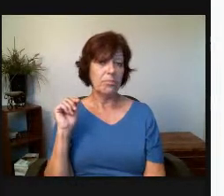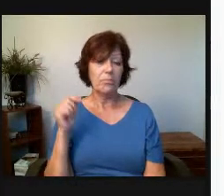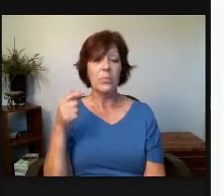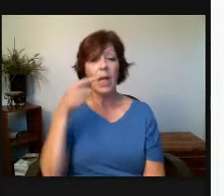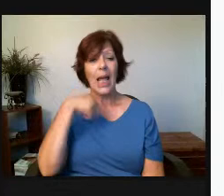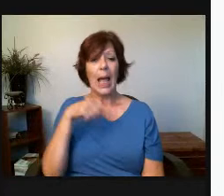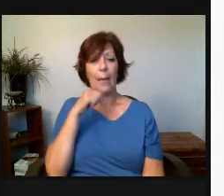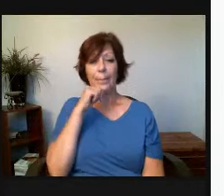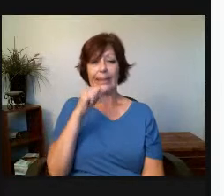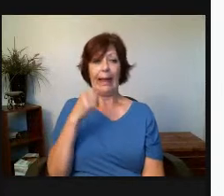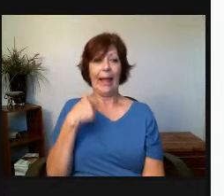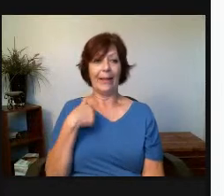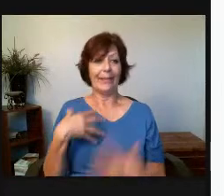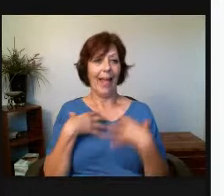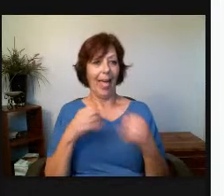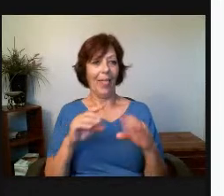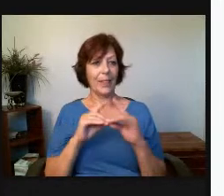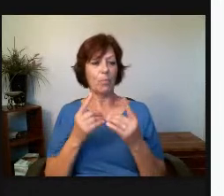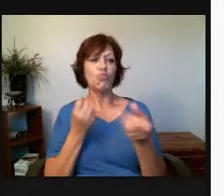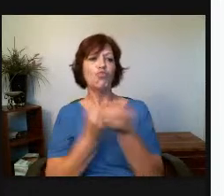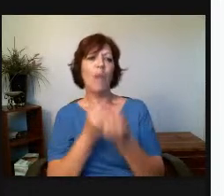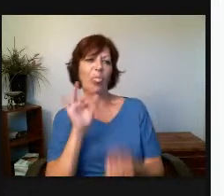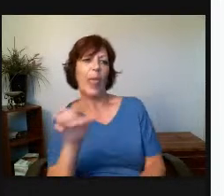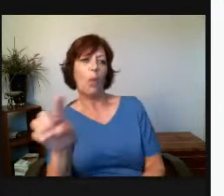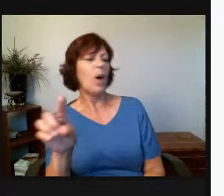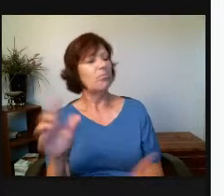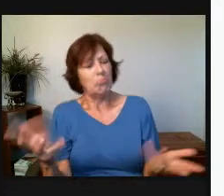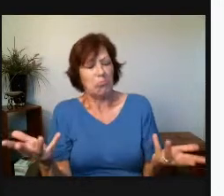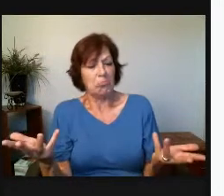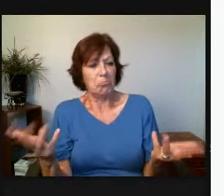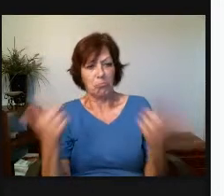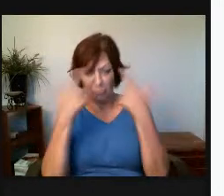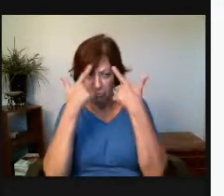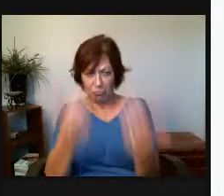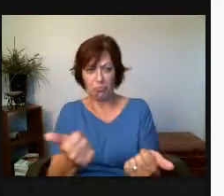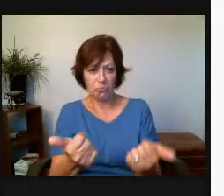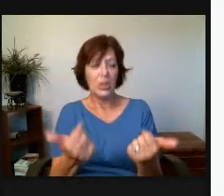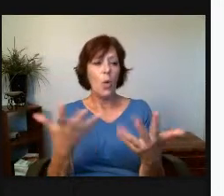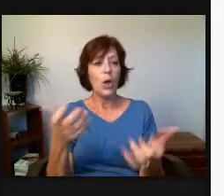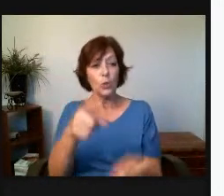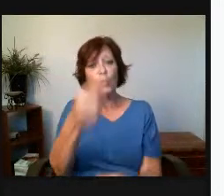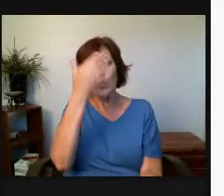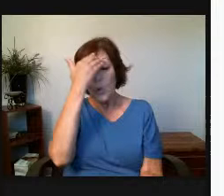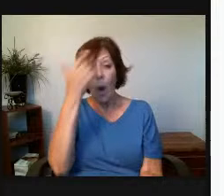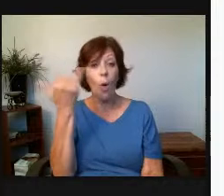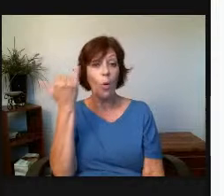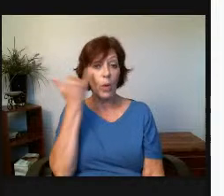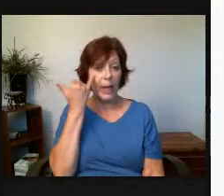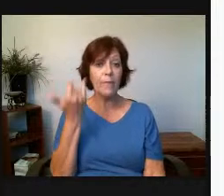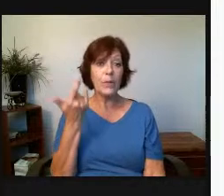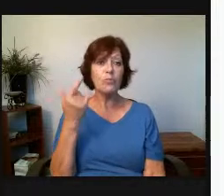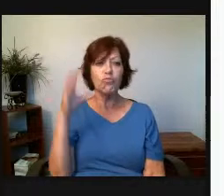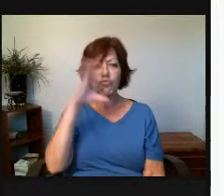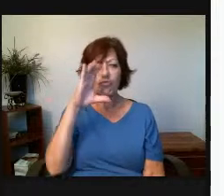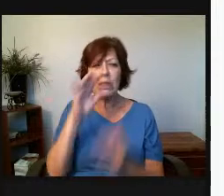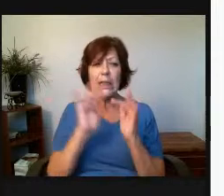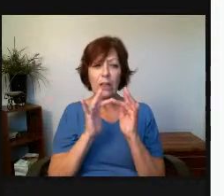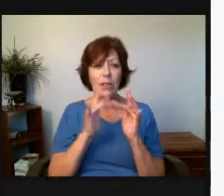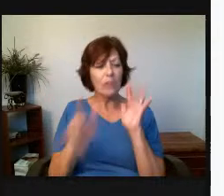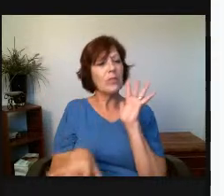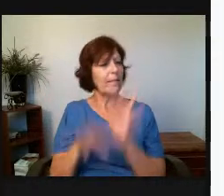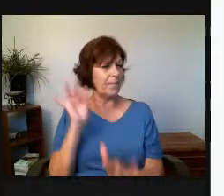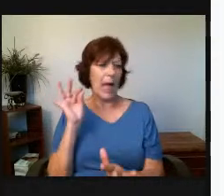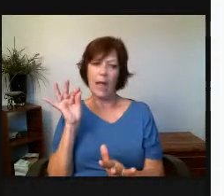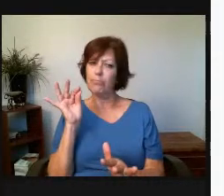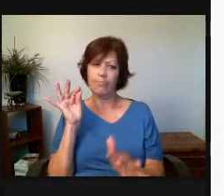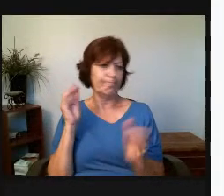not, as the health department, endorsing any particular company or product. We just want you to know that if you do a good internet search, you can find the